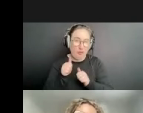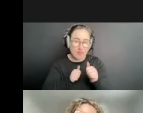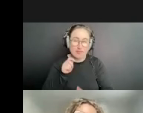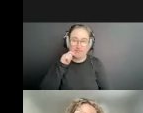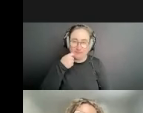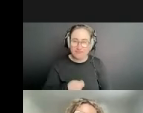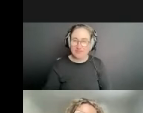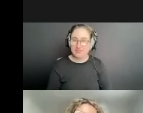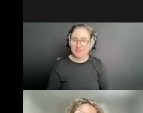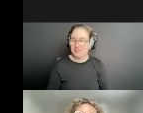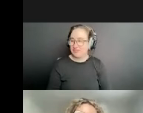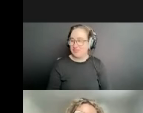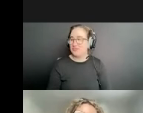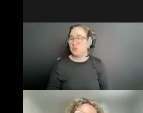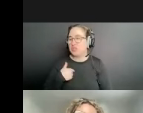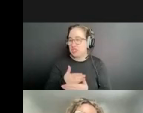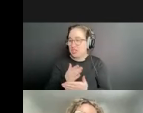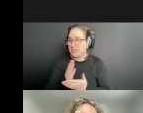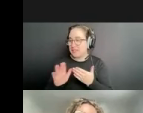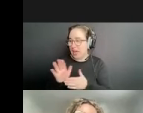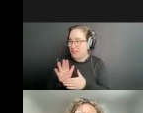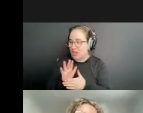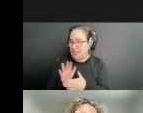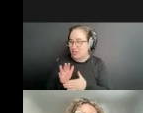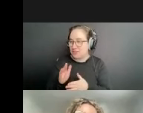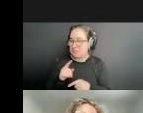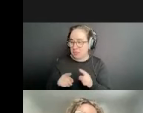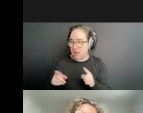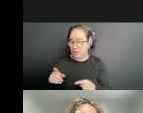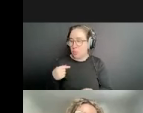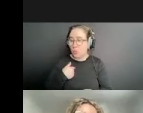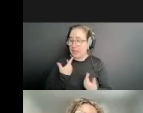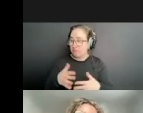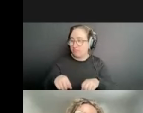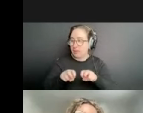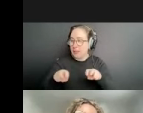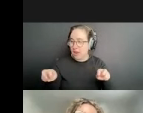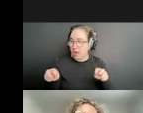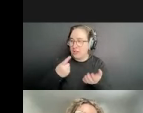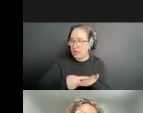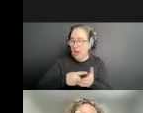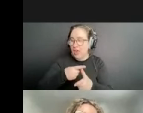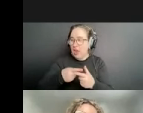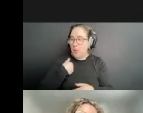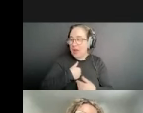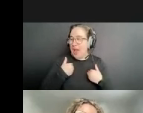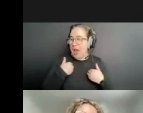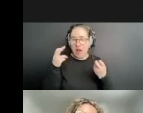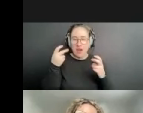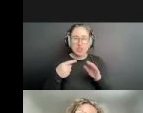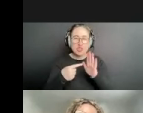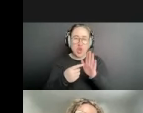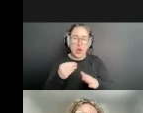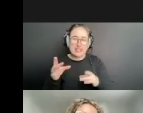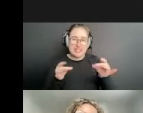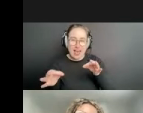we shared some of that footage, but we had a panel discussion. And then we had a show and tell. We invited